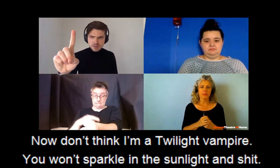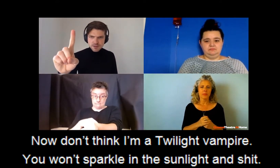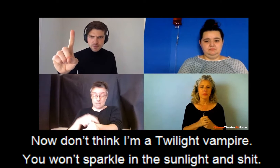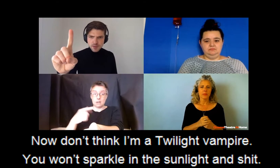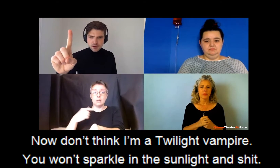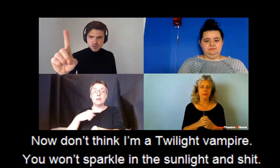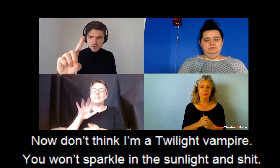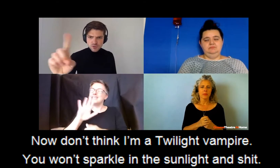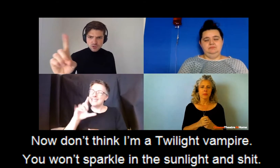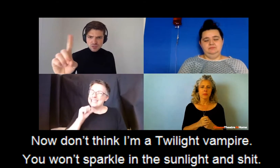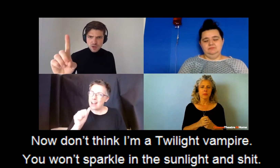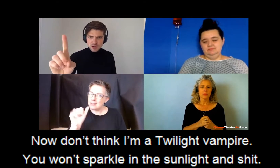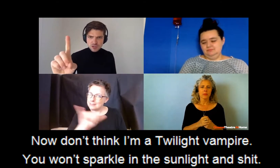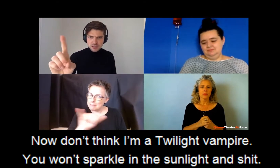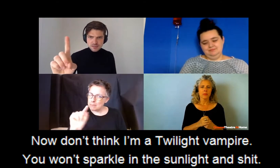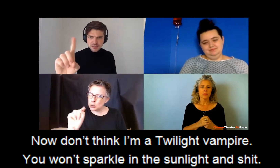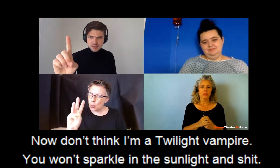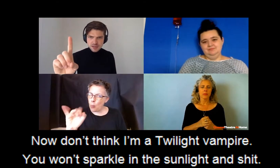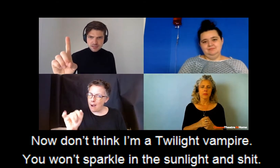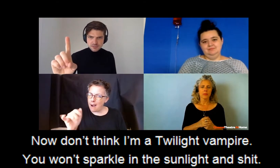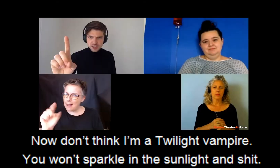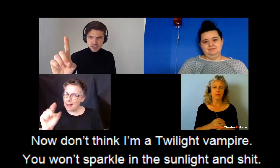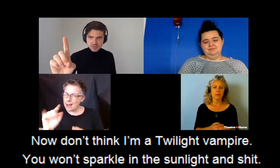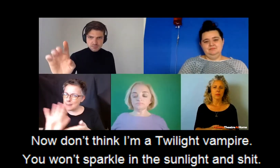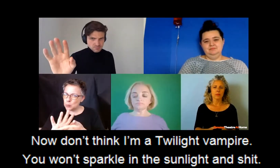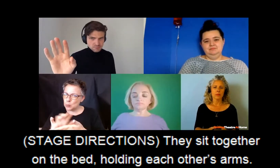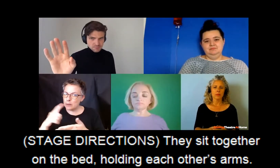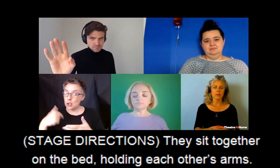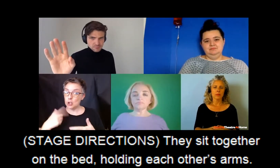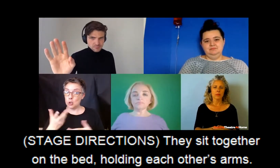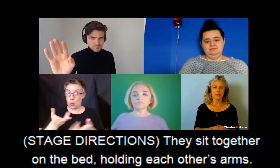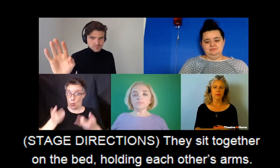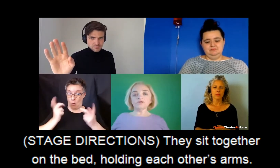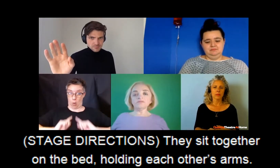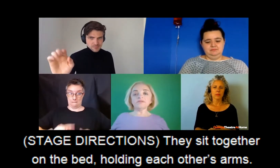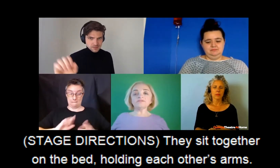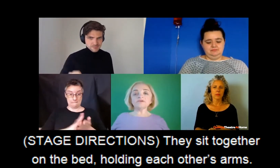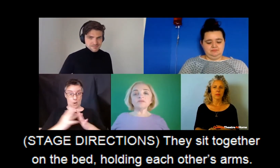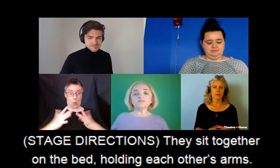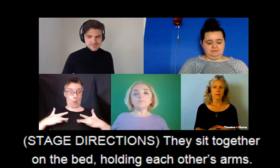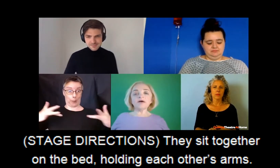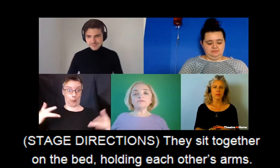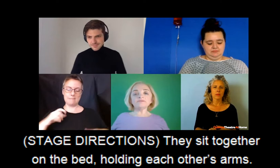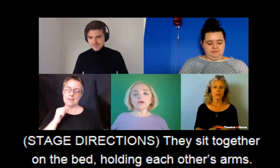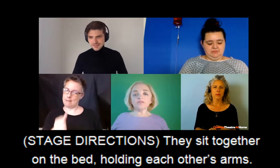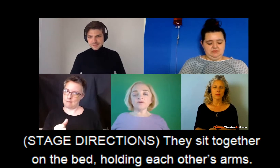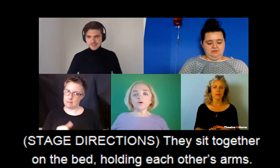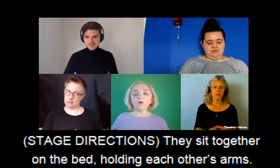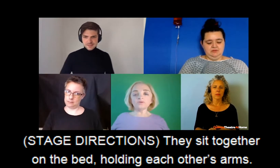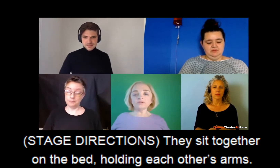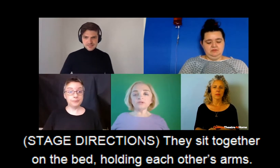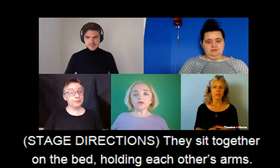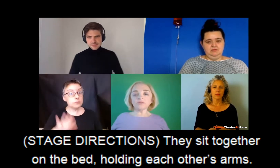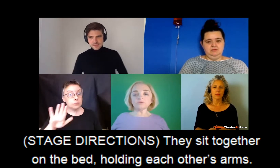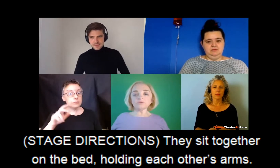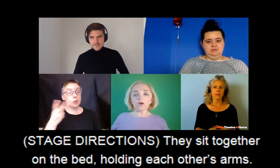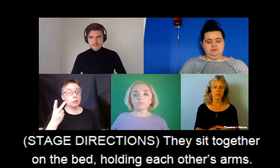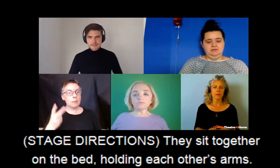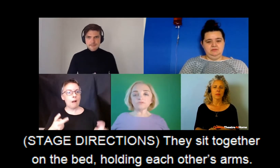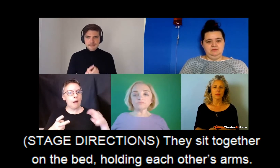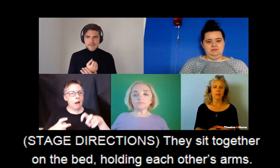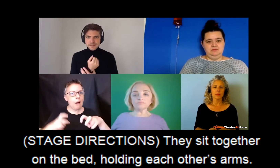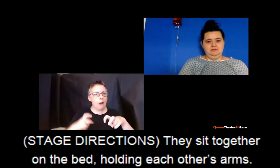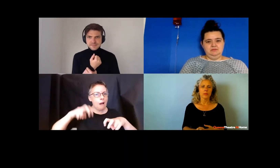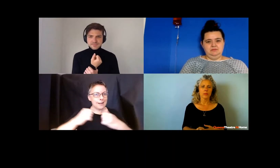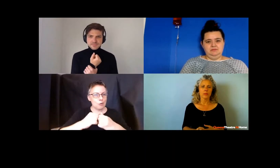I'm a Twilight vampire. You won't sparkle in sunlight and shit. They sit on the bed together, holding each other's